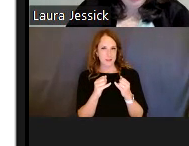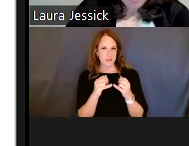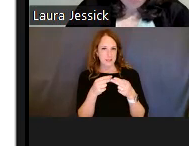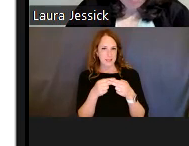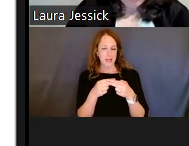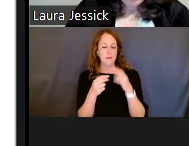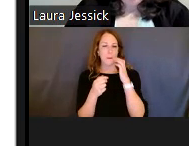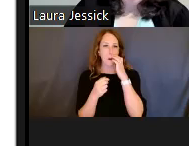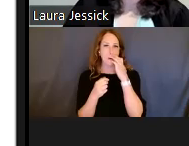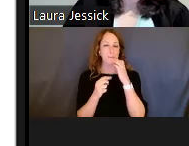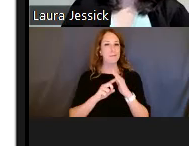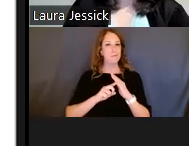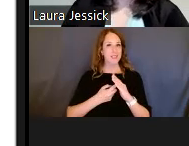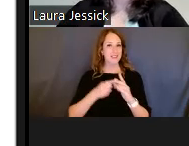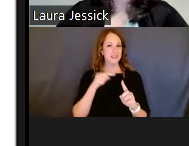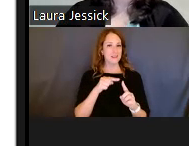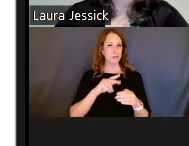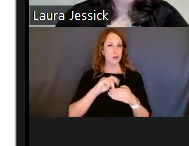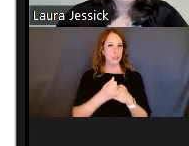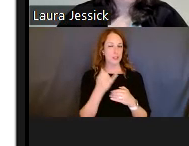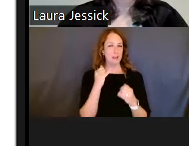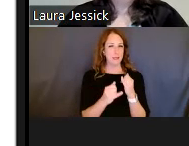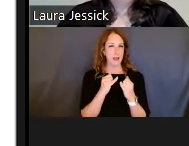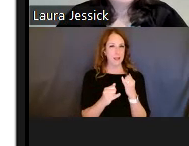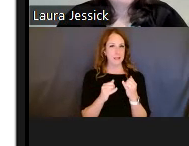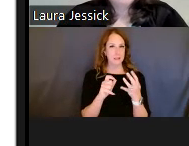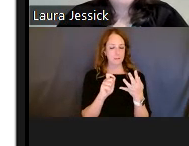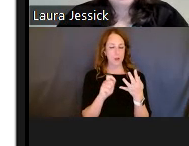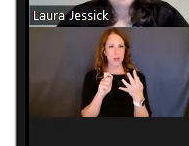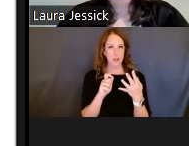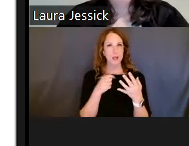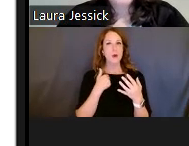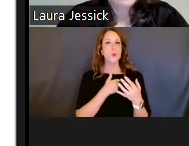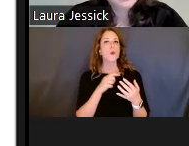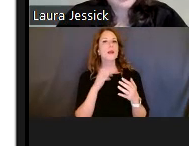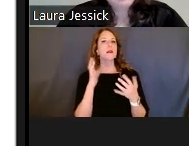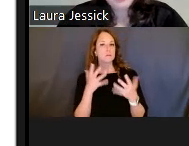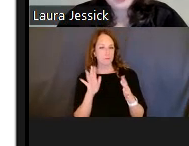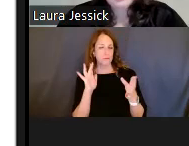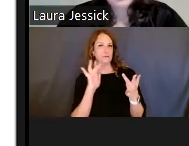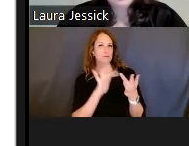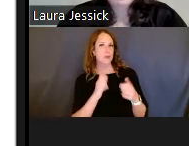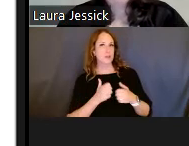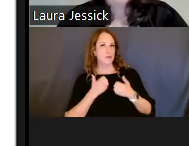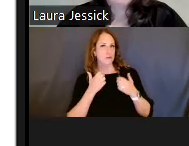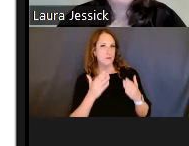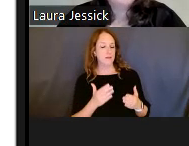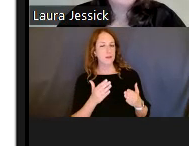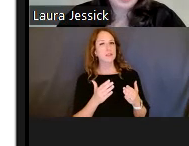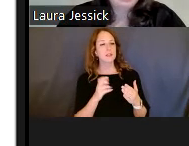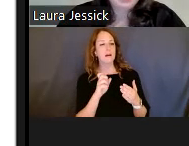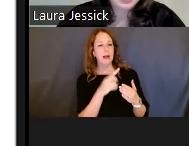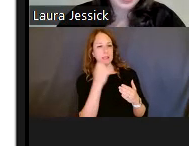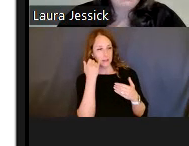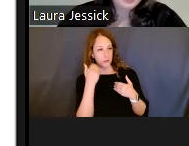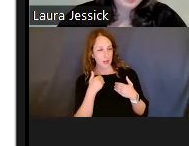At the beginning of this project, the last bullet point, we were reaching out to survivors to ask them if they had any consensual partners